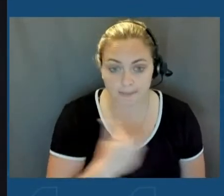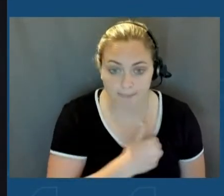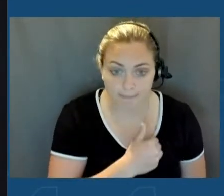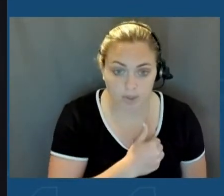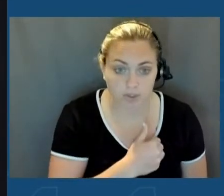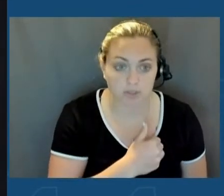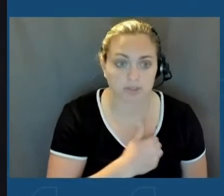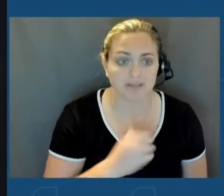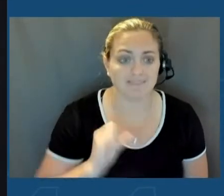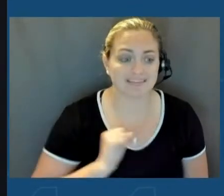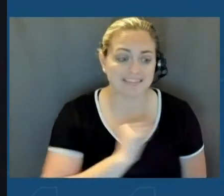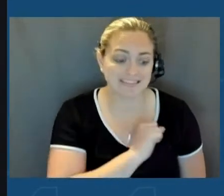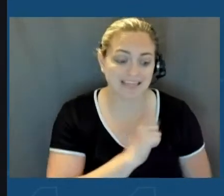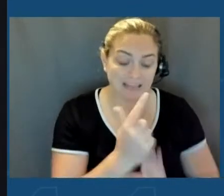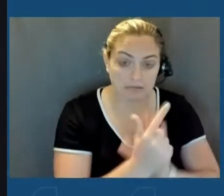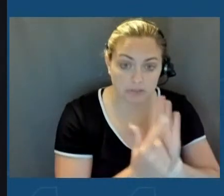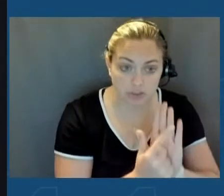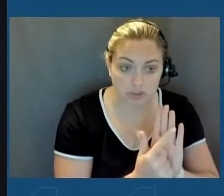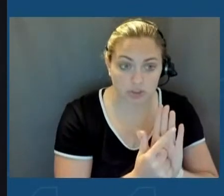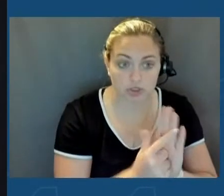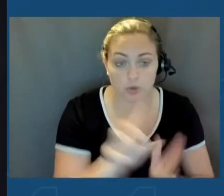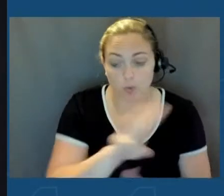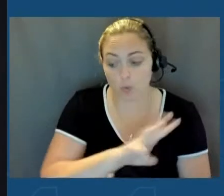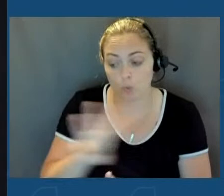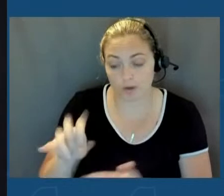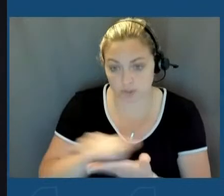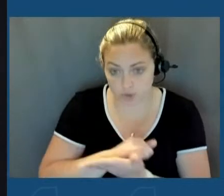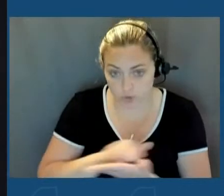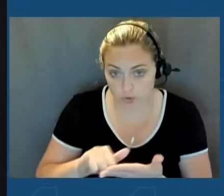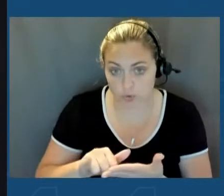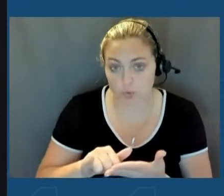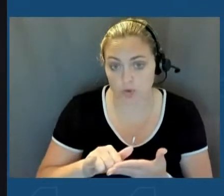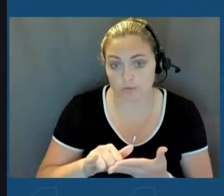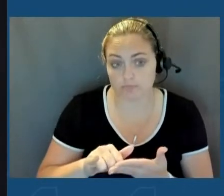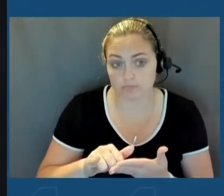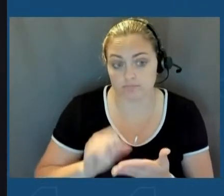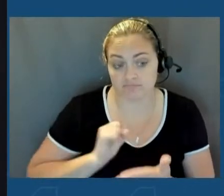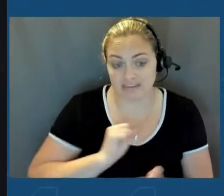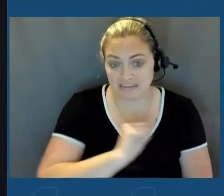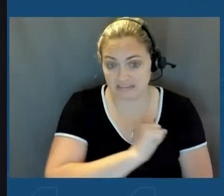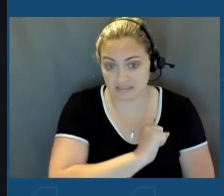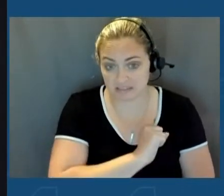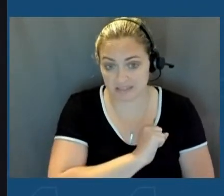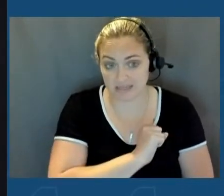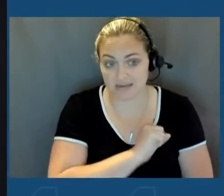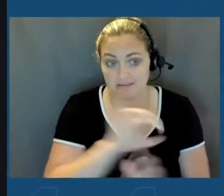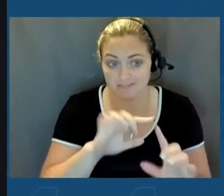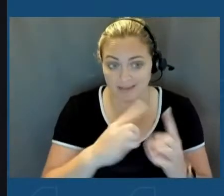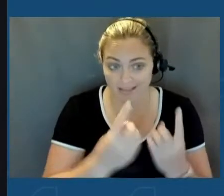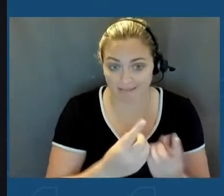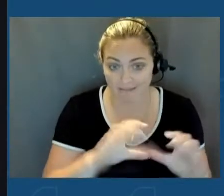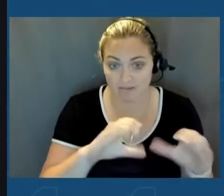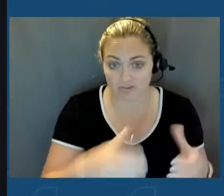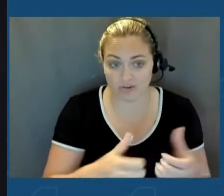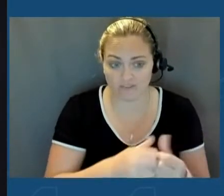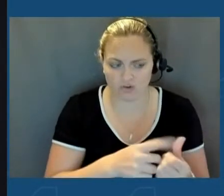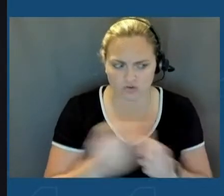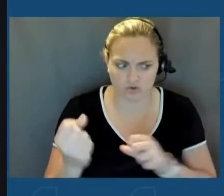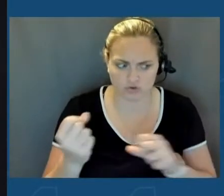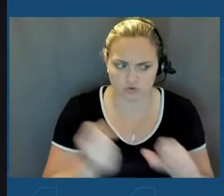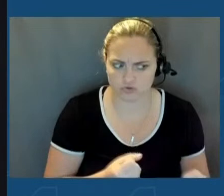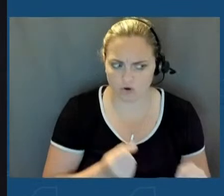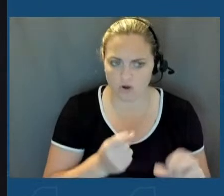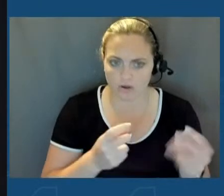state legislature, the Western New York State Legislative Delegation, for taking strong and